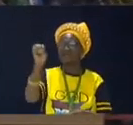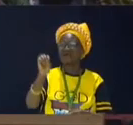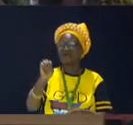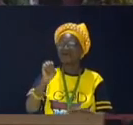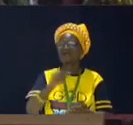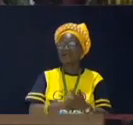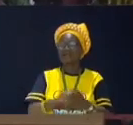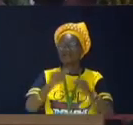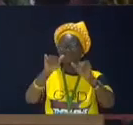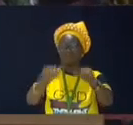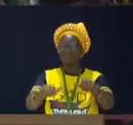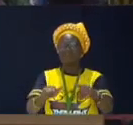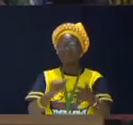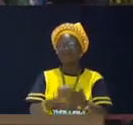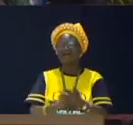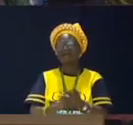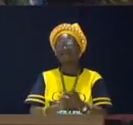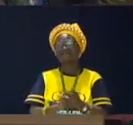sorrow